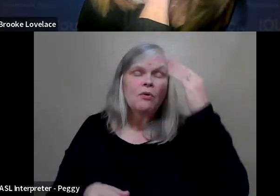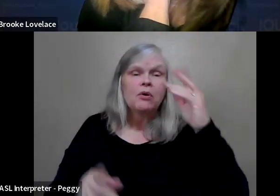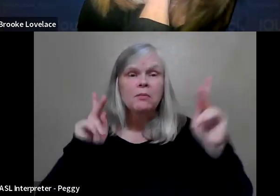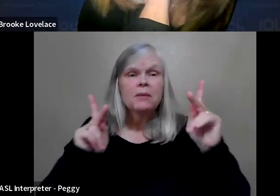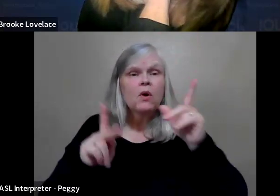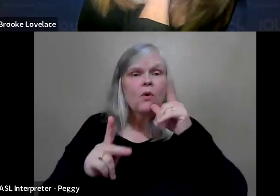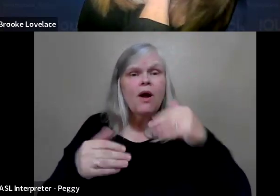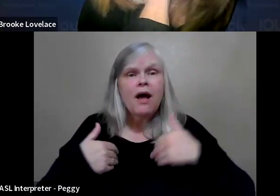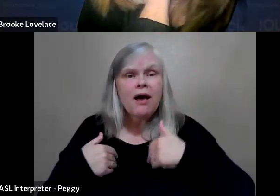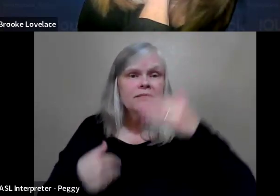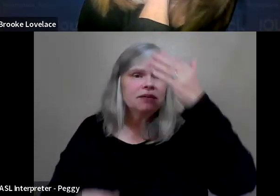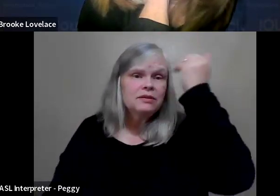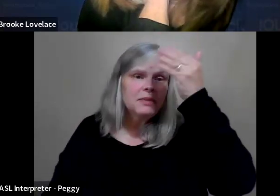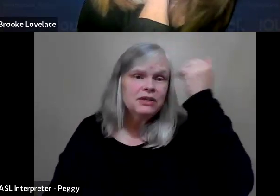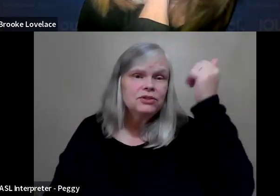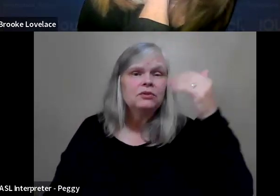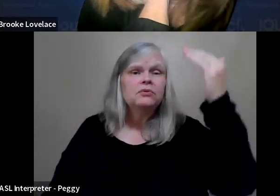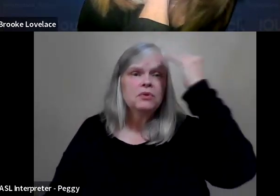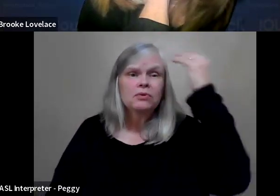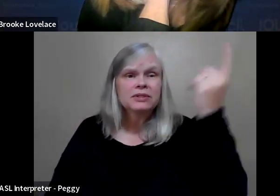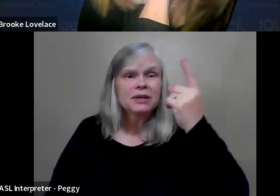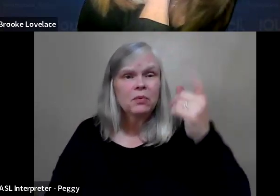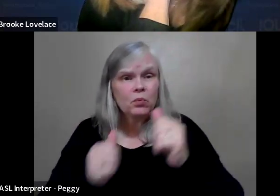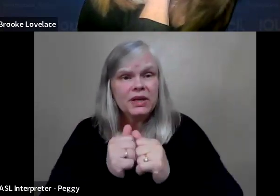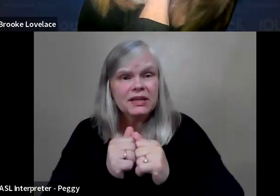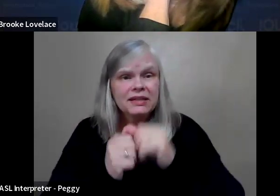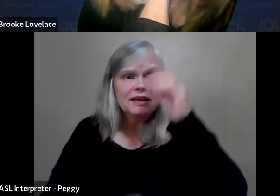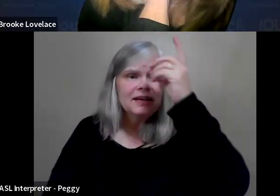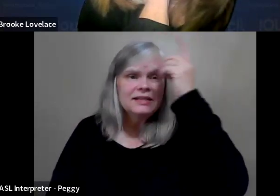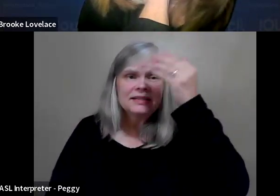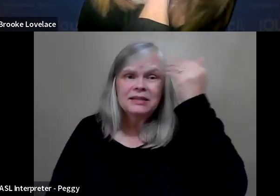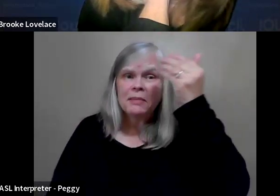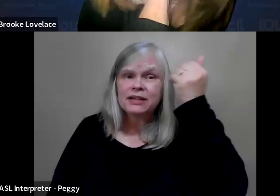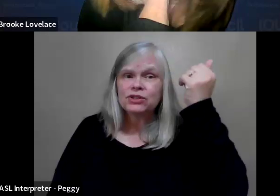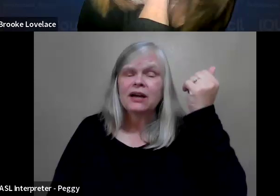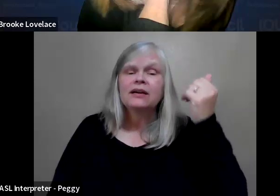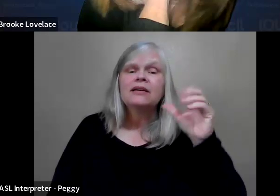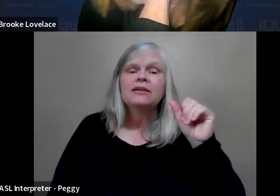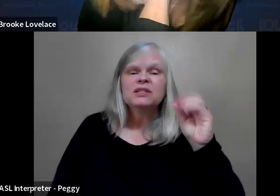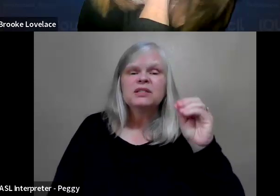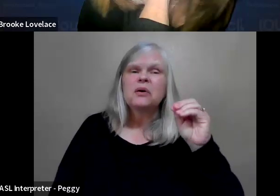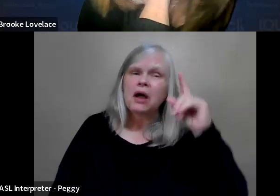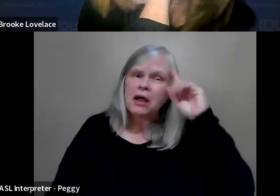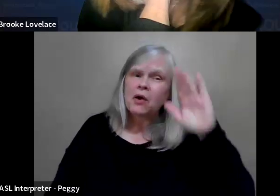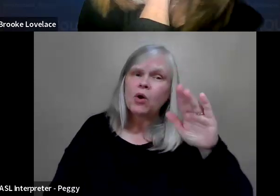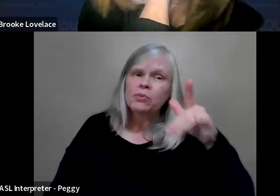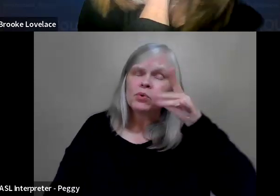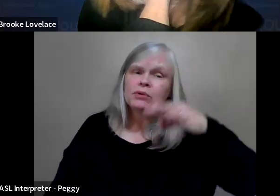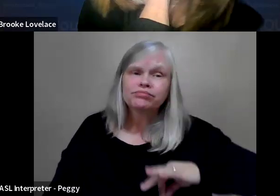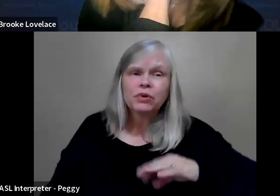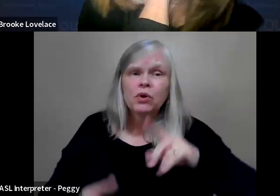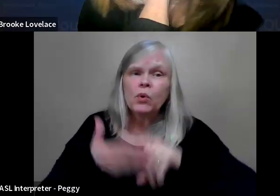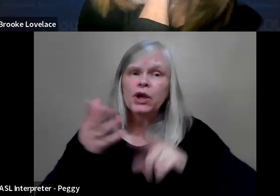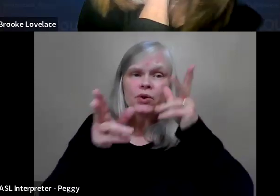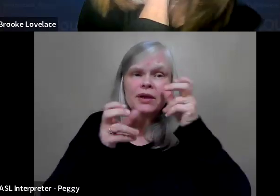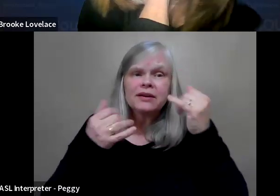or we know someone that knows someone with dementia. And so I hope that you can take some of these things we talk about today and